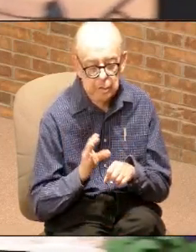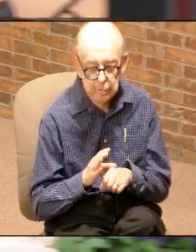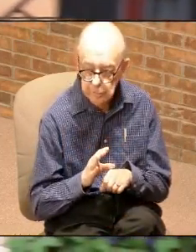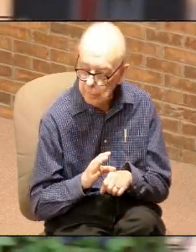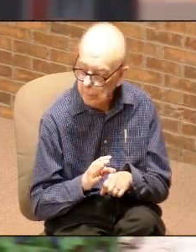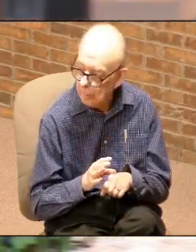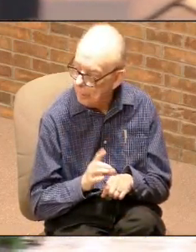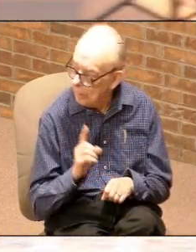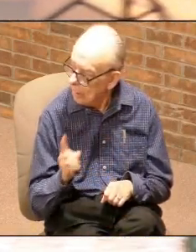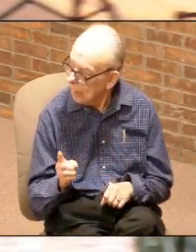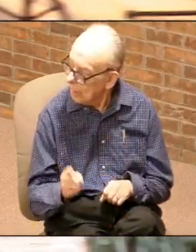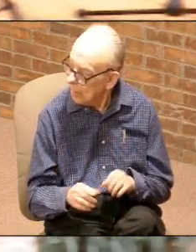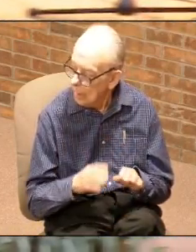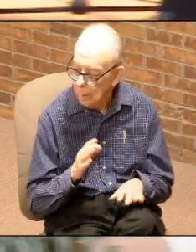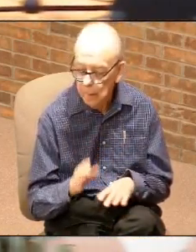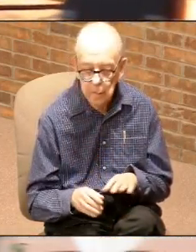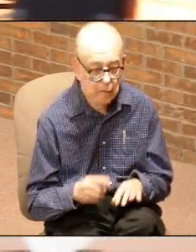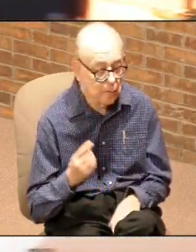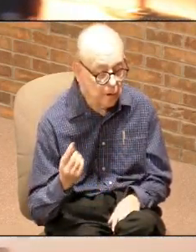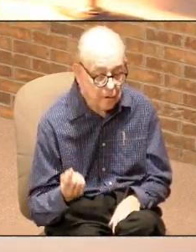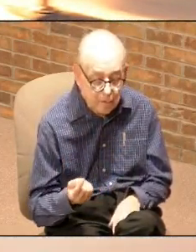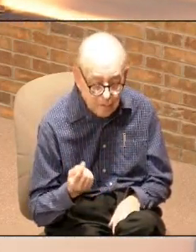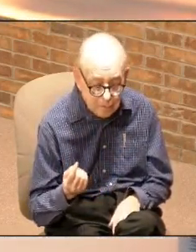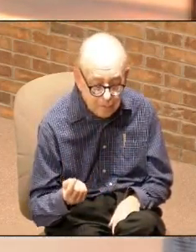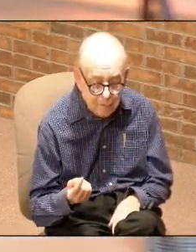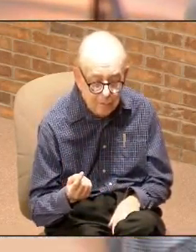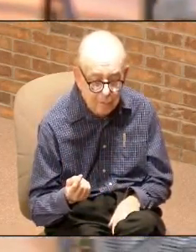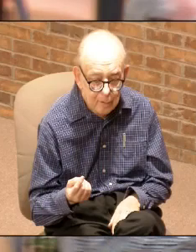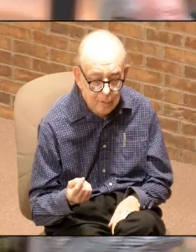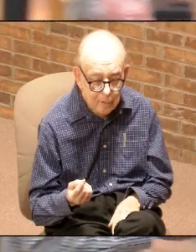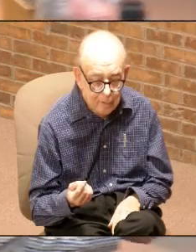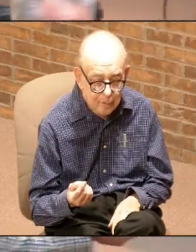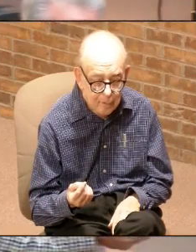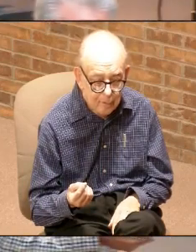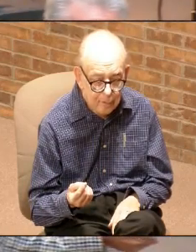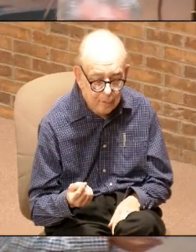church, are out there walking by themselves.